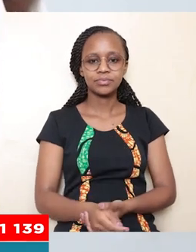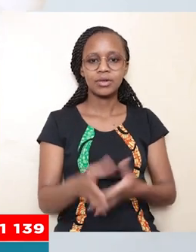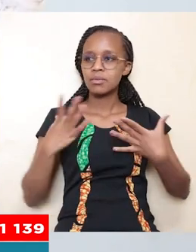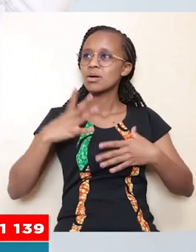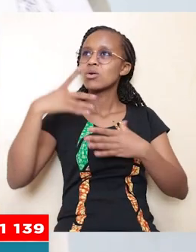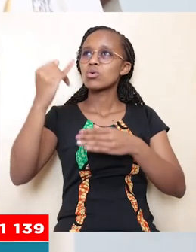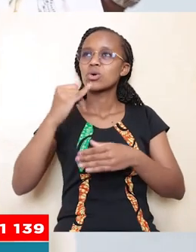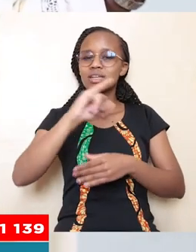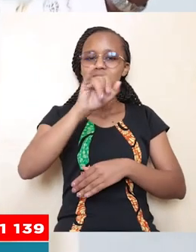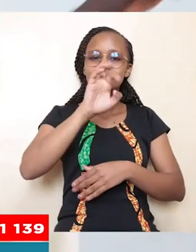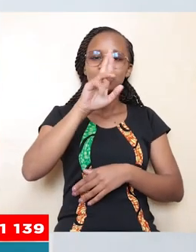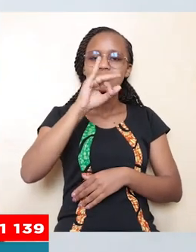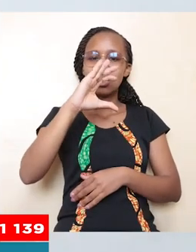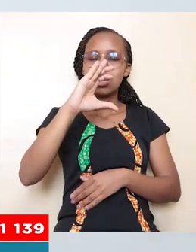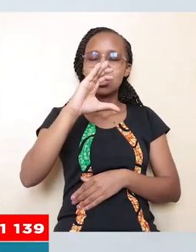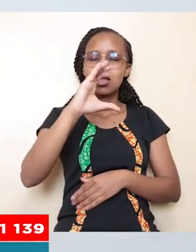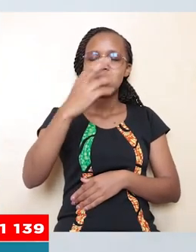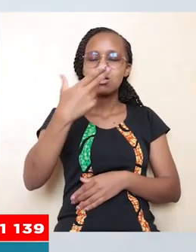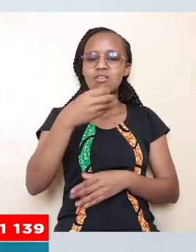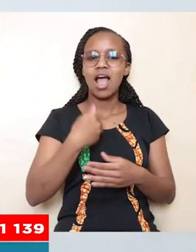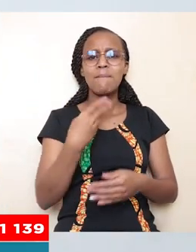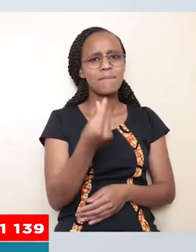People going to Jericho had money